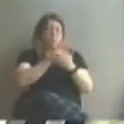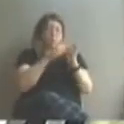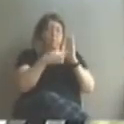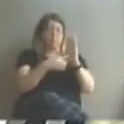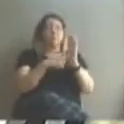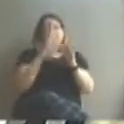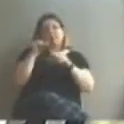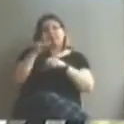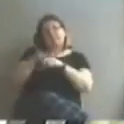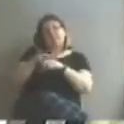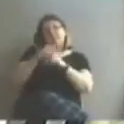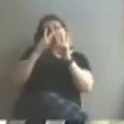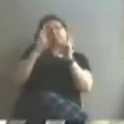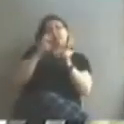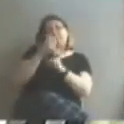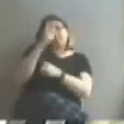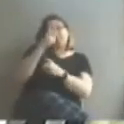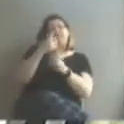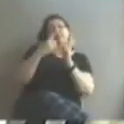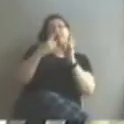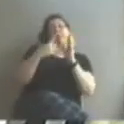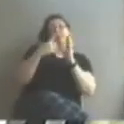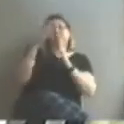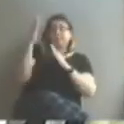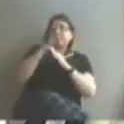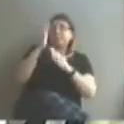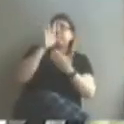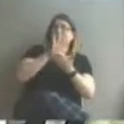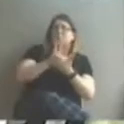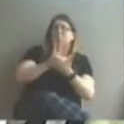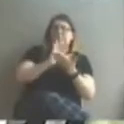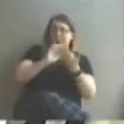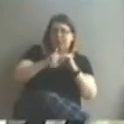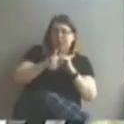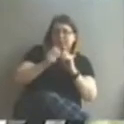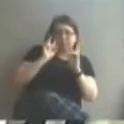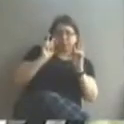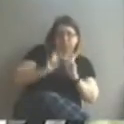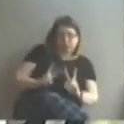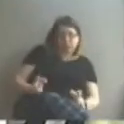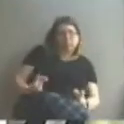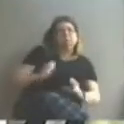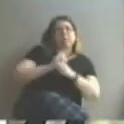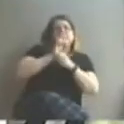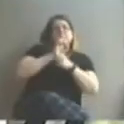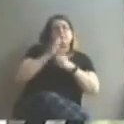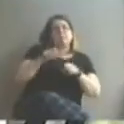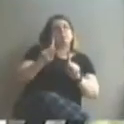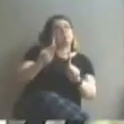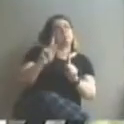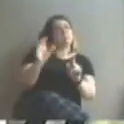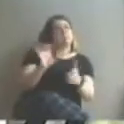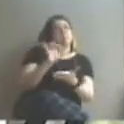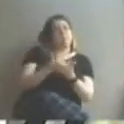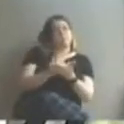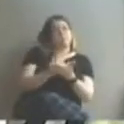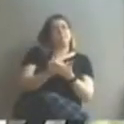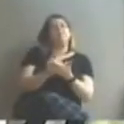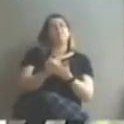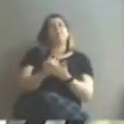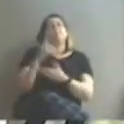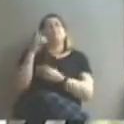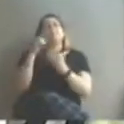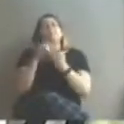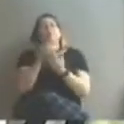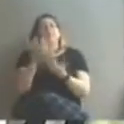establish national Title I distinguished schools, how do we look at our resources to ensure that there's opportunity to do that effectively? And one more thing